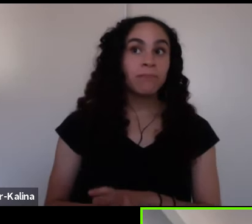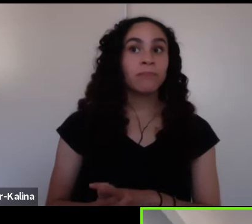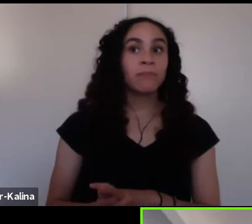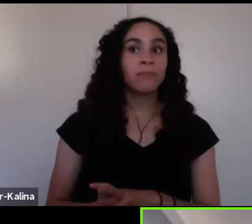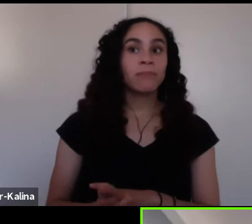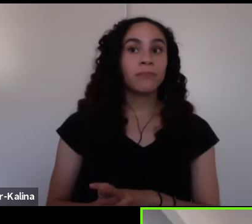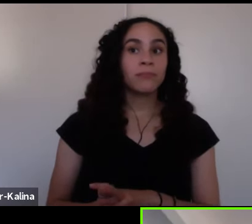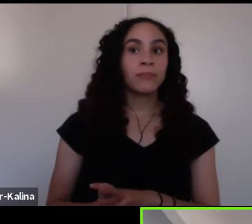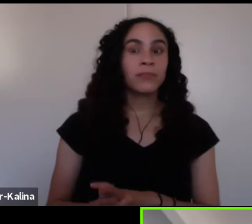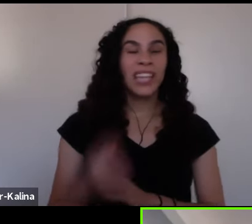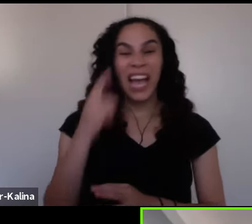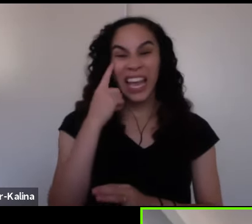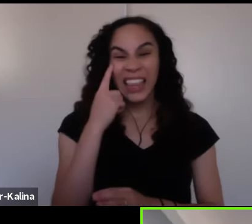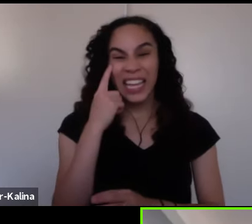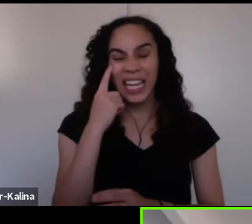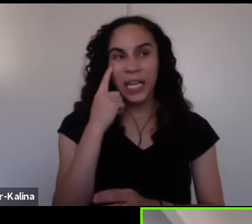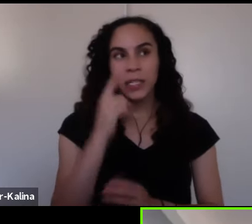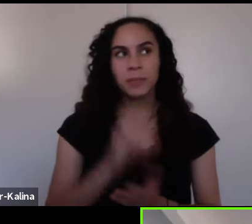I think,